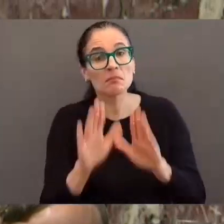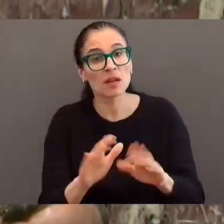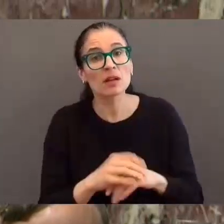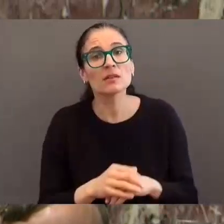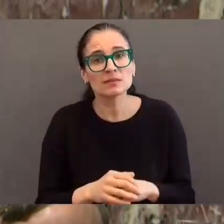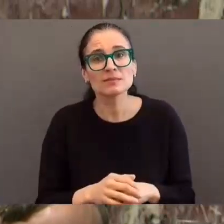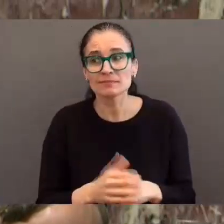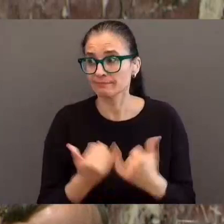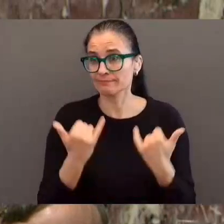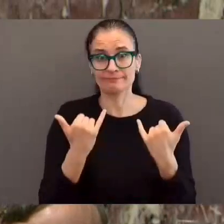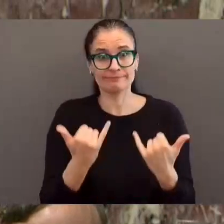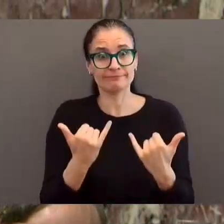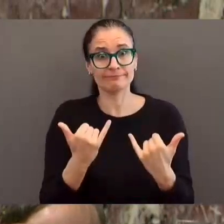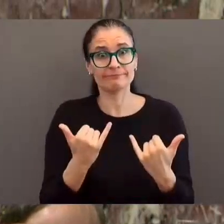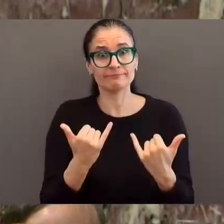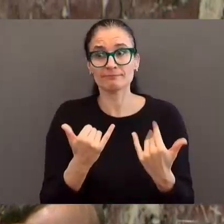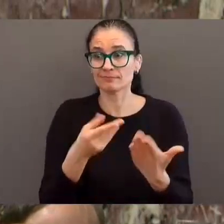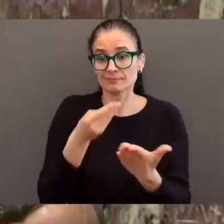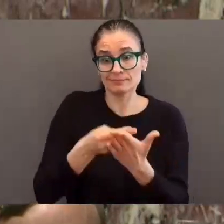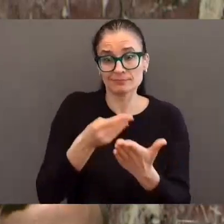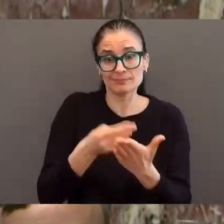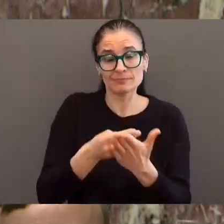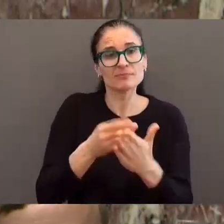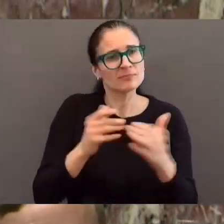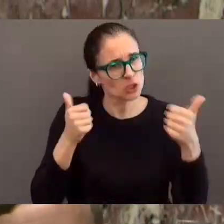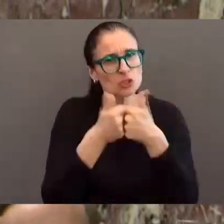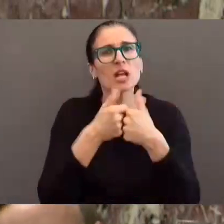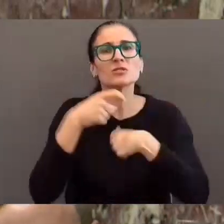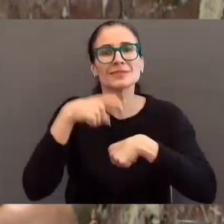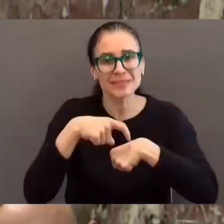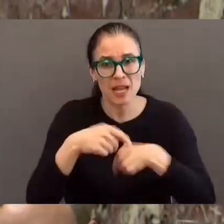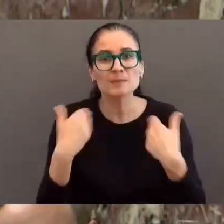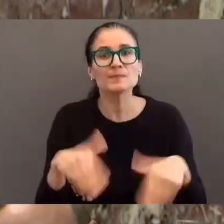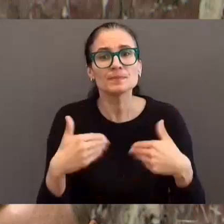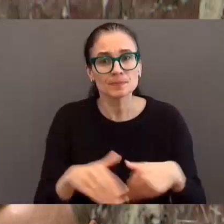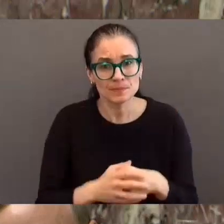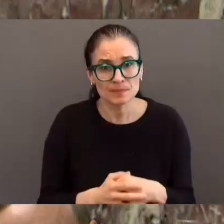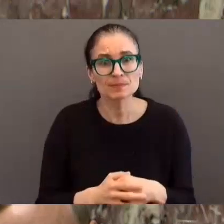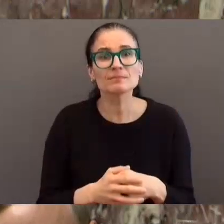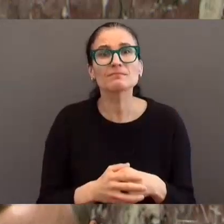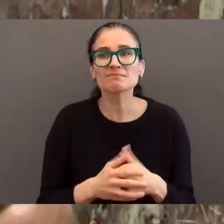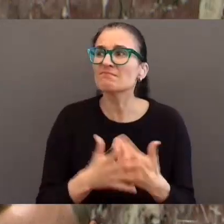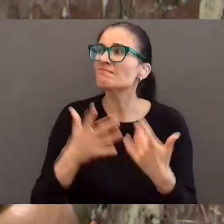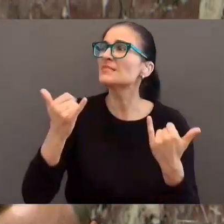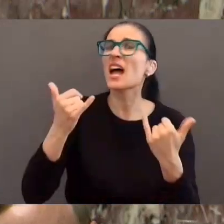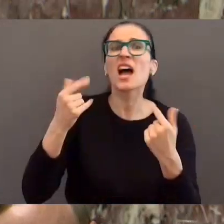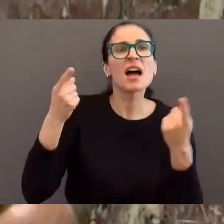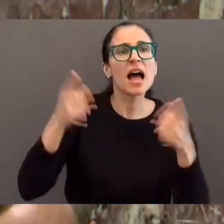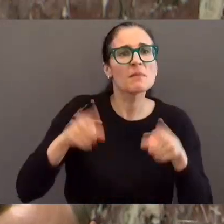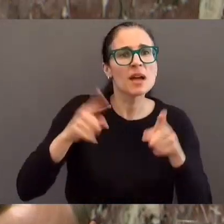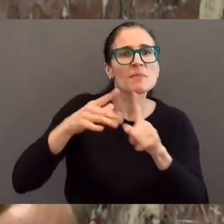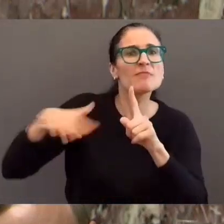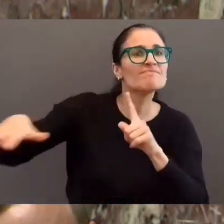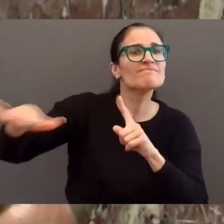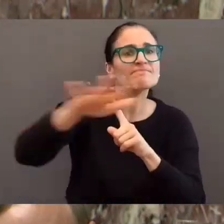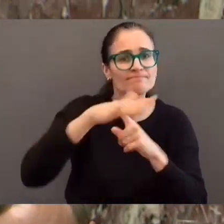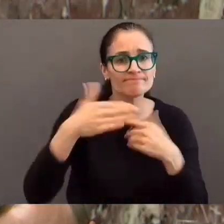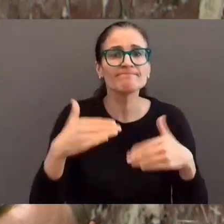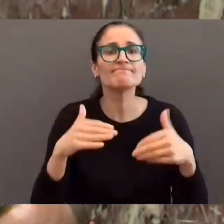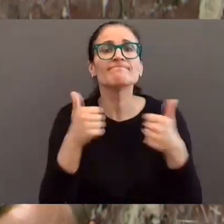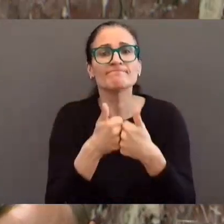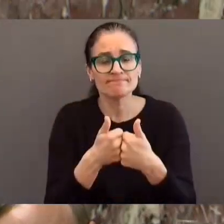challenging, difficult environment, we protected... Members, let the minister conclude.